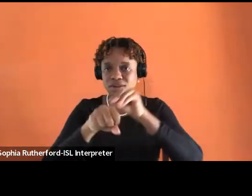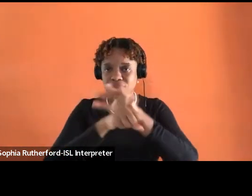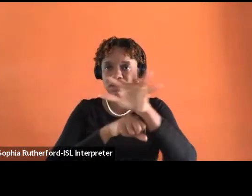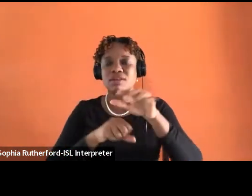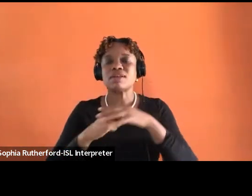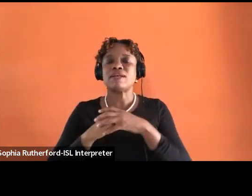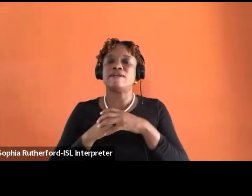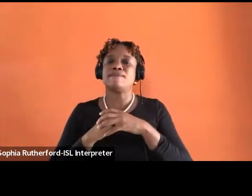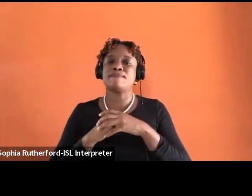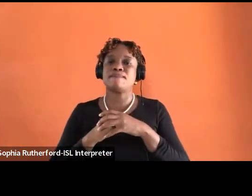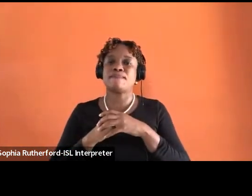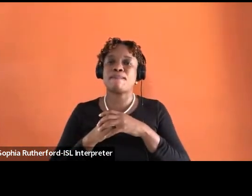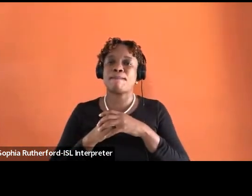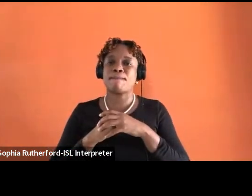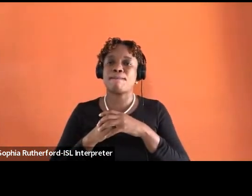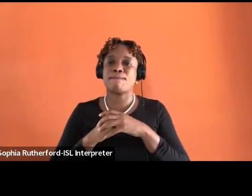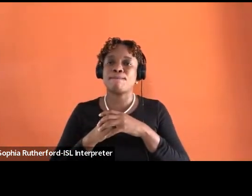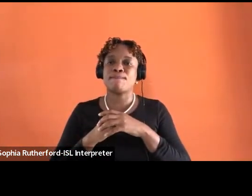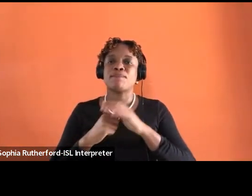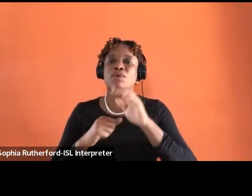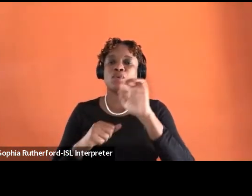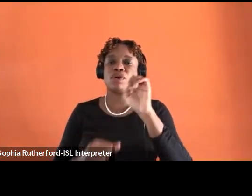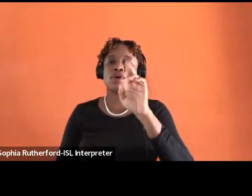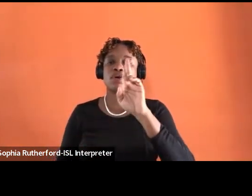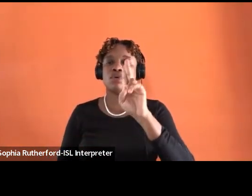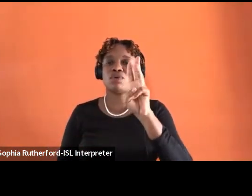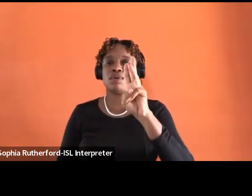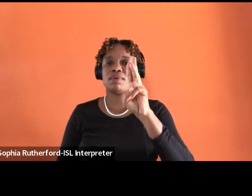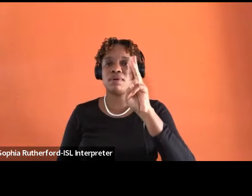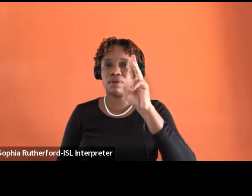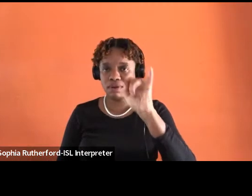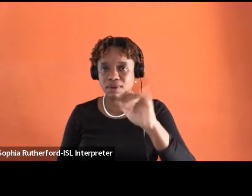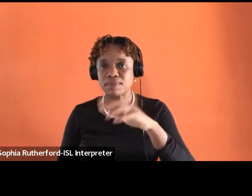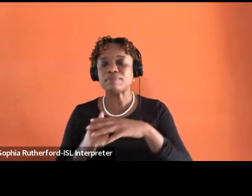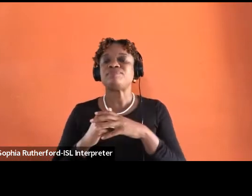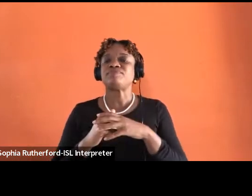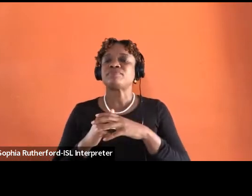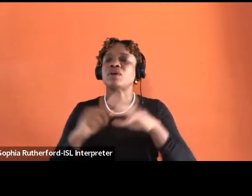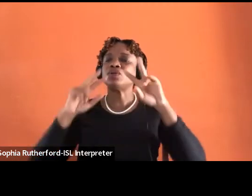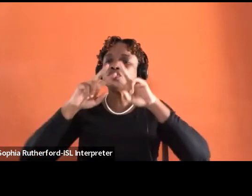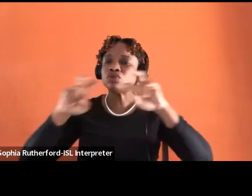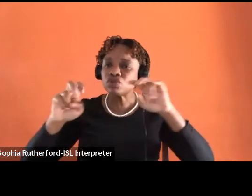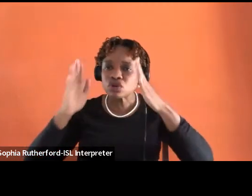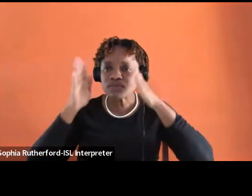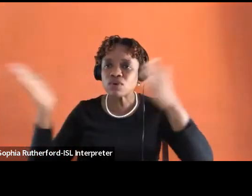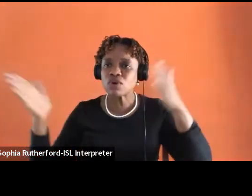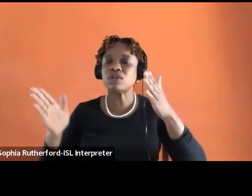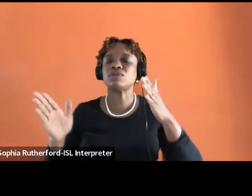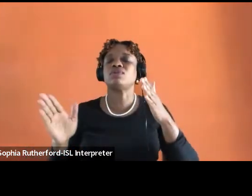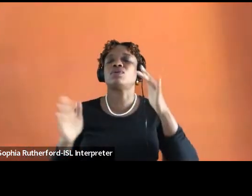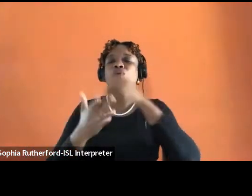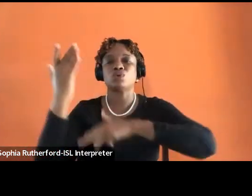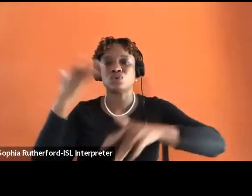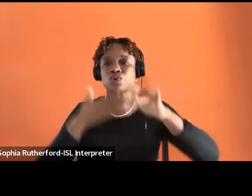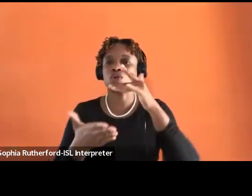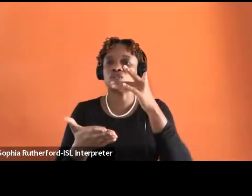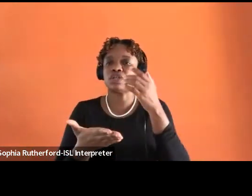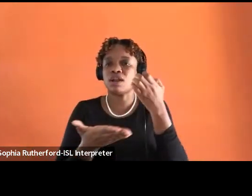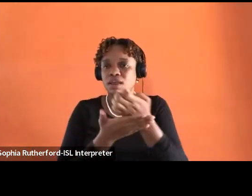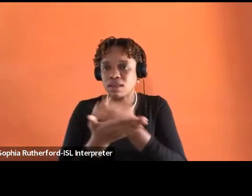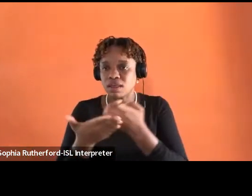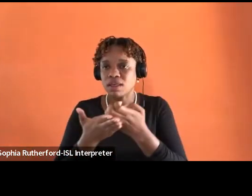Mona. Her research interests are focused on social and economic issues